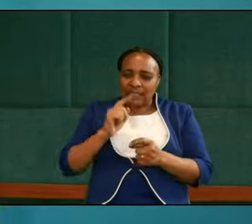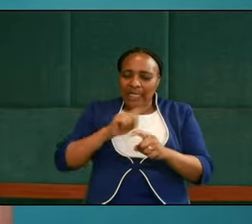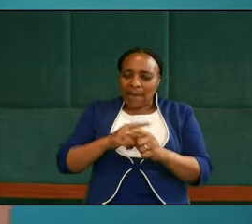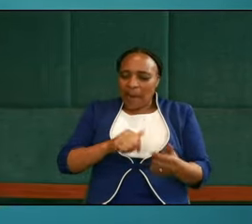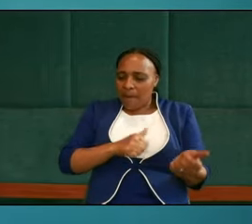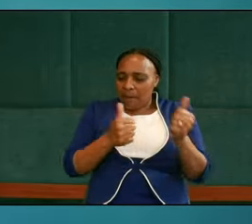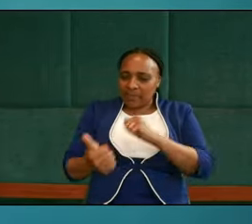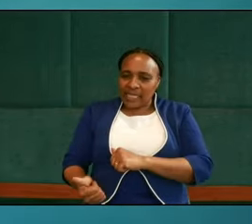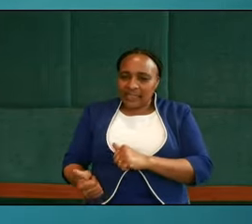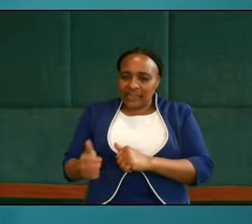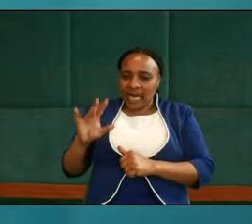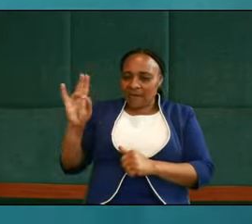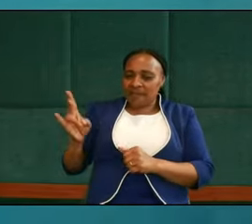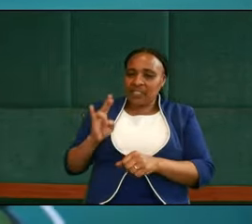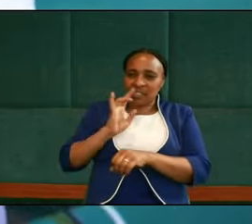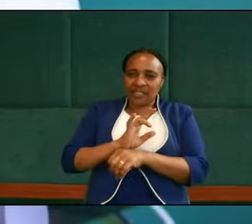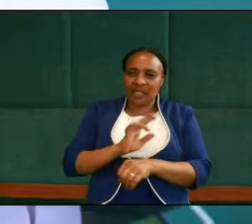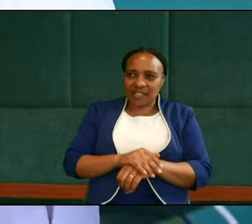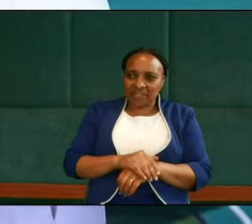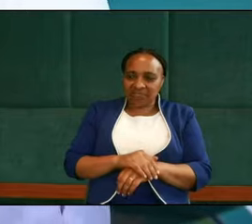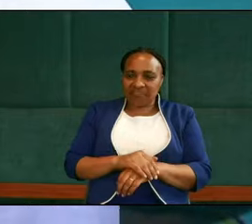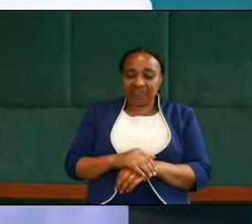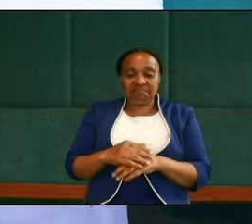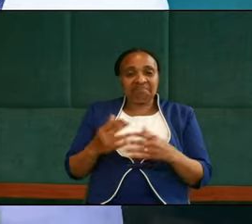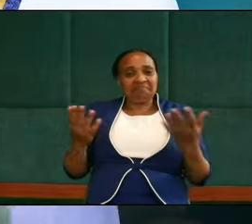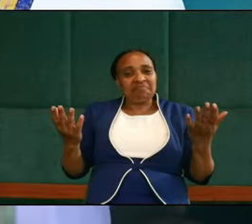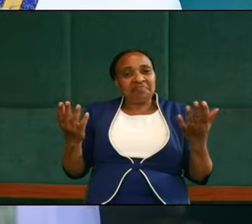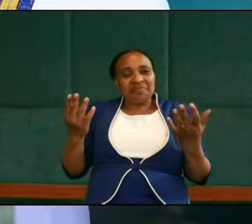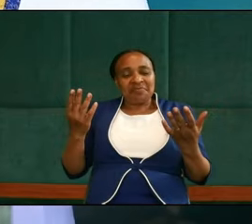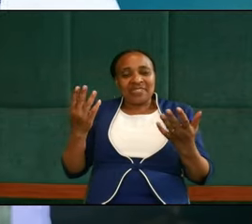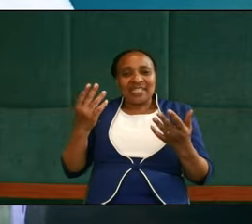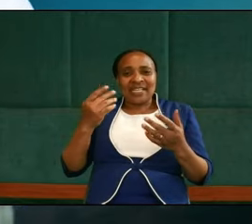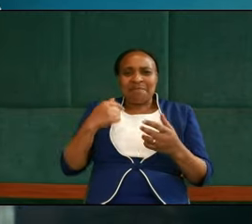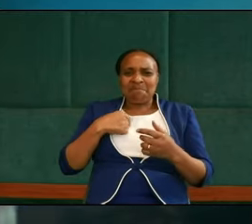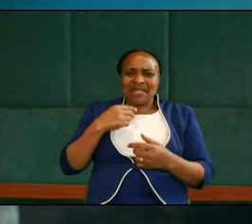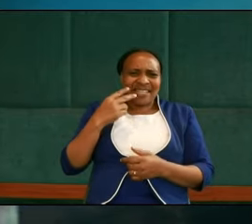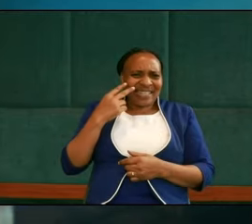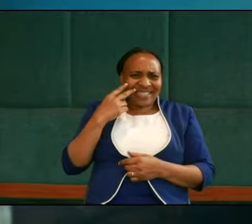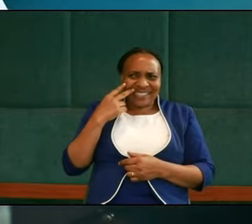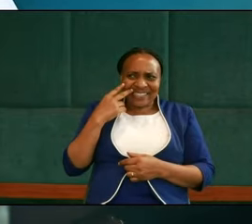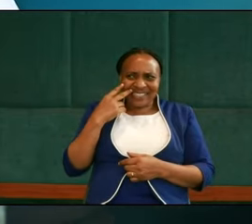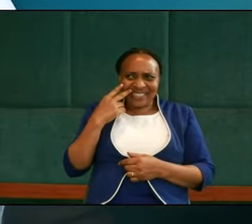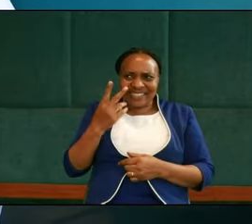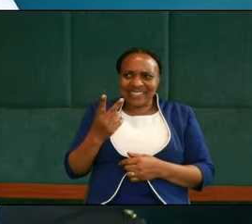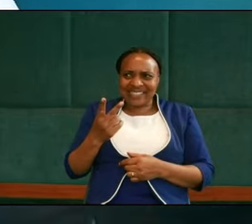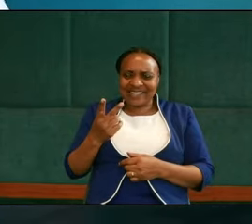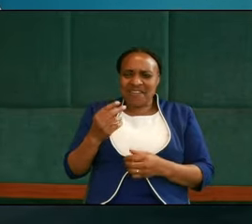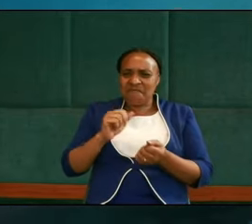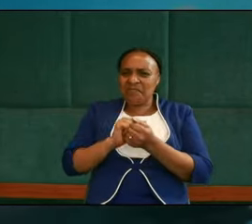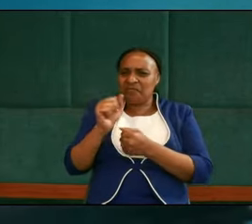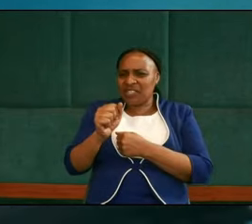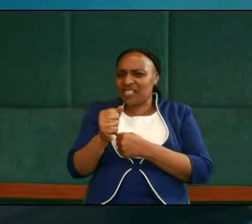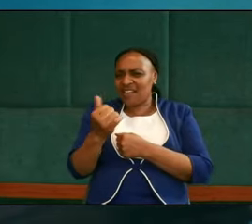Church. I went to ask my pastor. I could not sleep that night. I was 15.